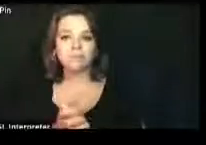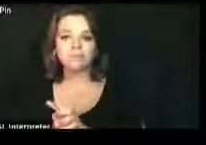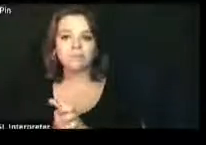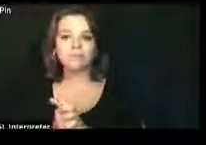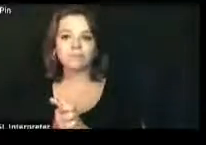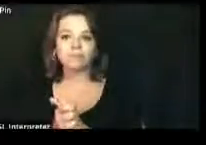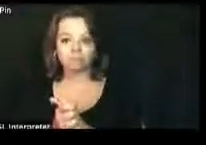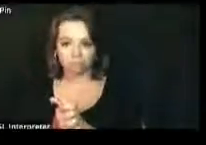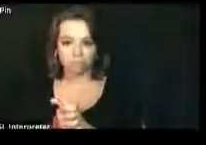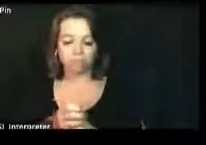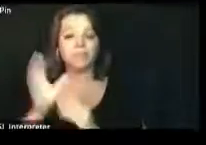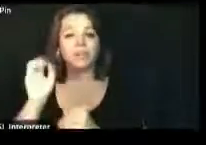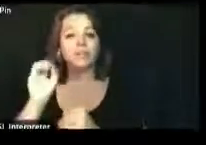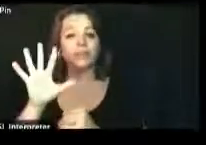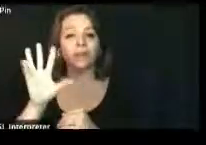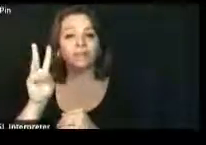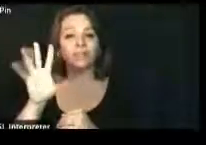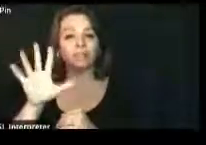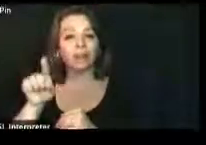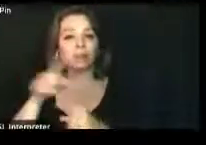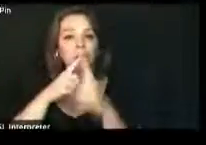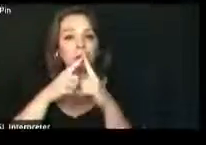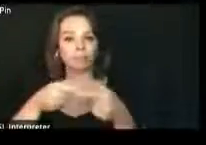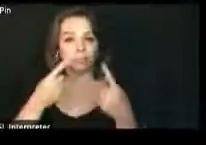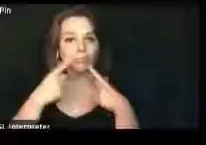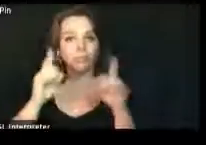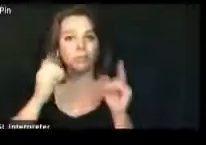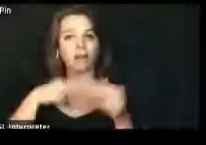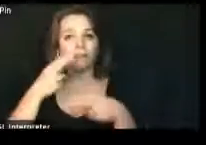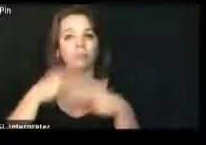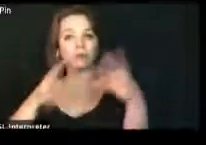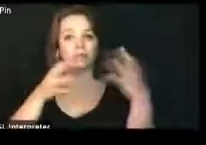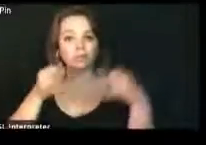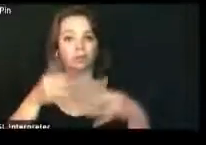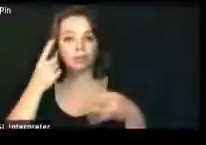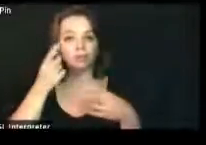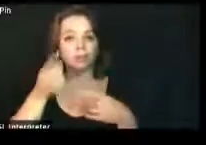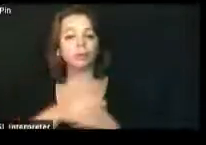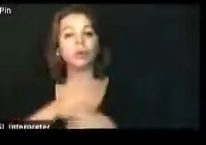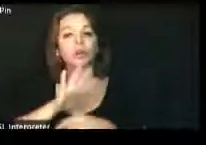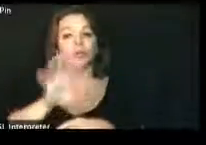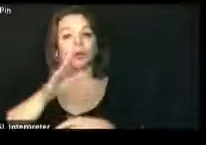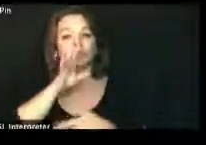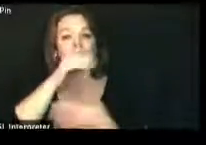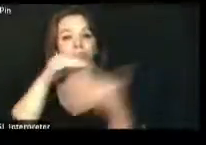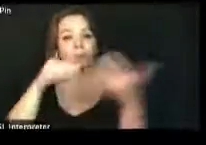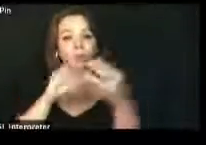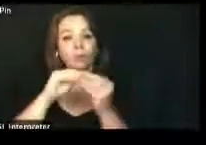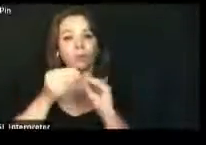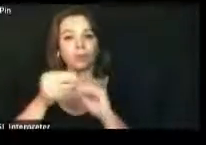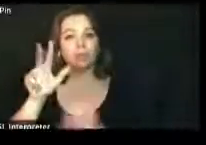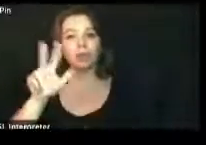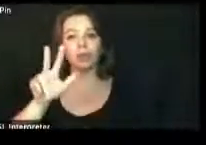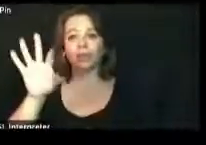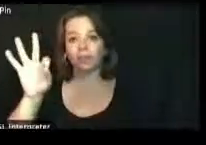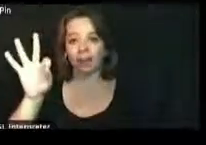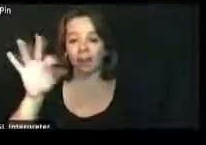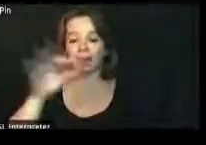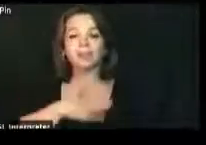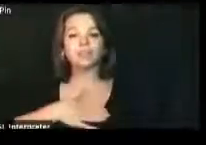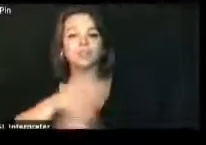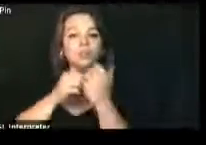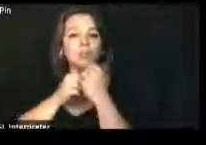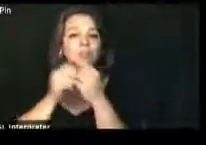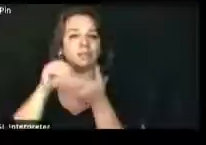Caller 0565, you are unmuted. I have a couple of brief instructions for you. Your speaker order number will be number 39. If you'll please make note of